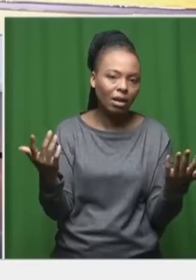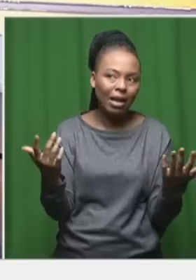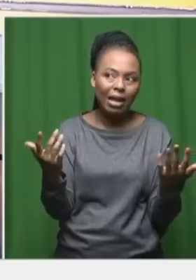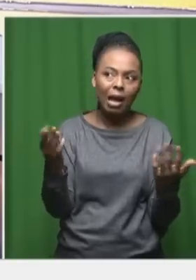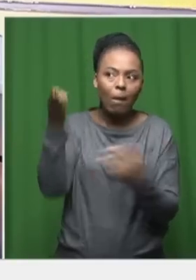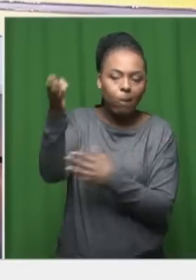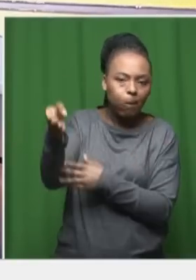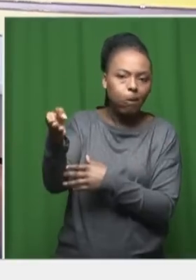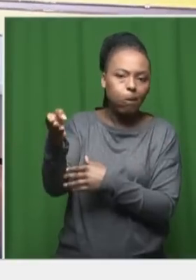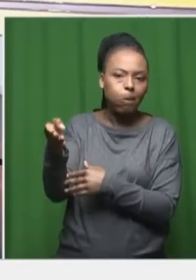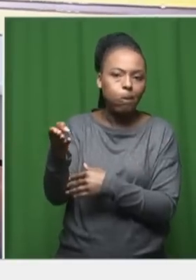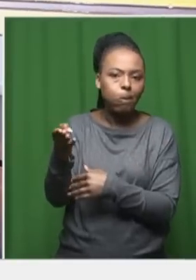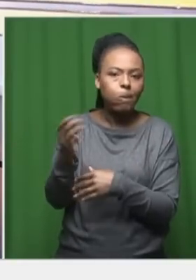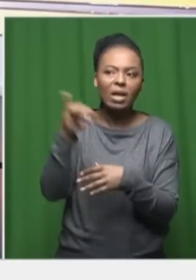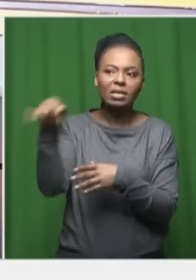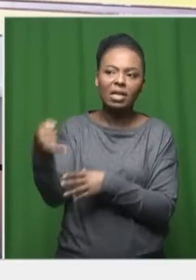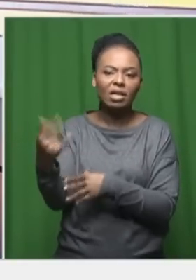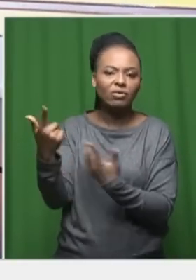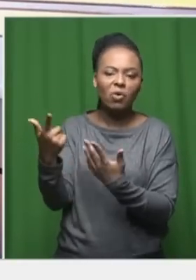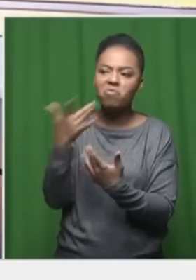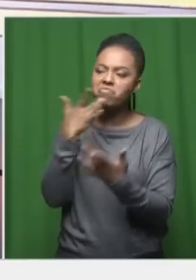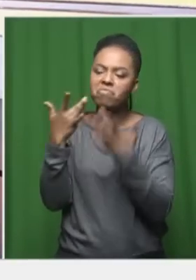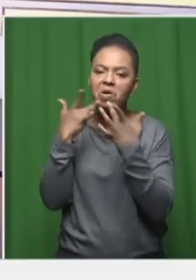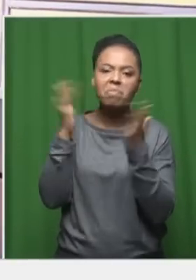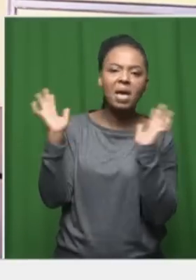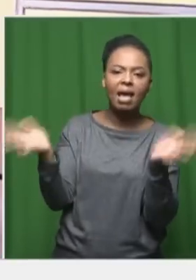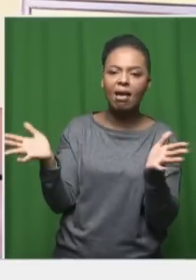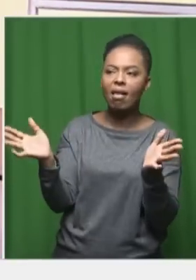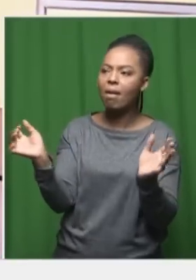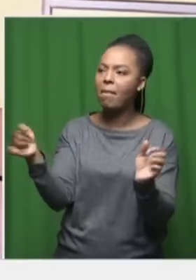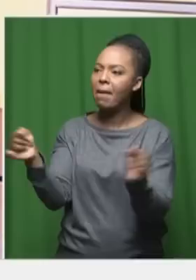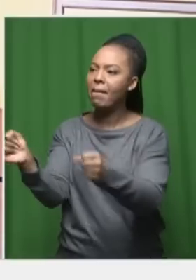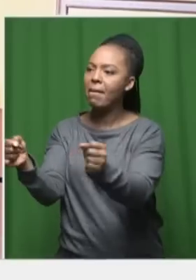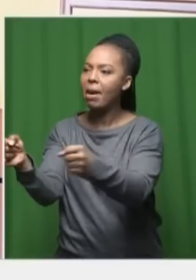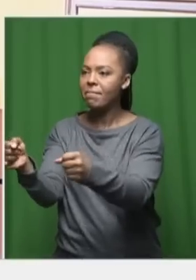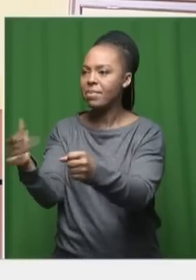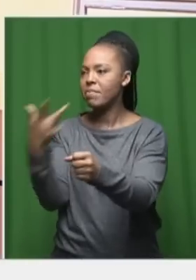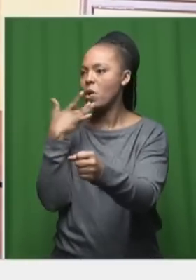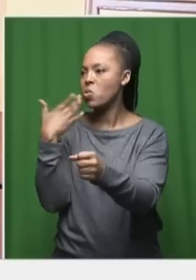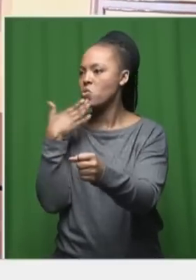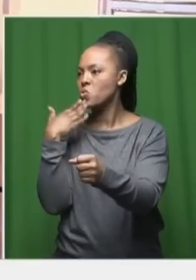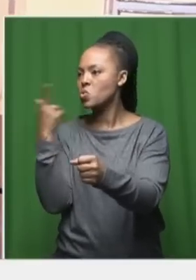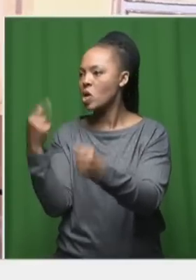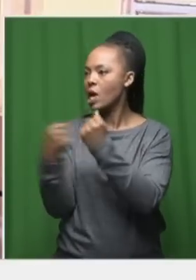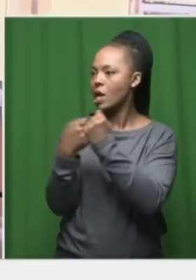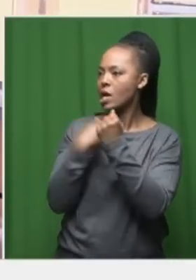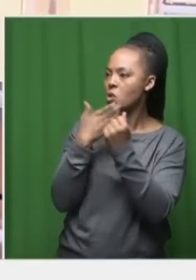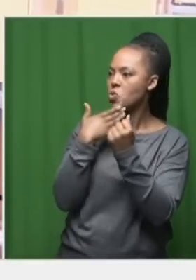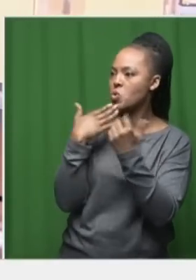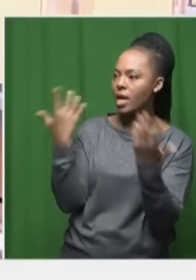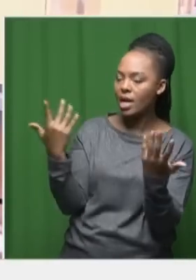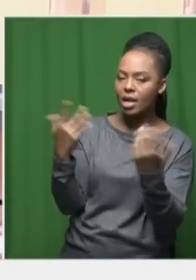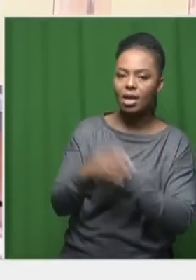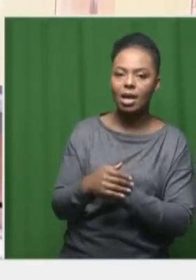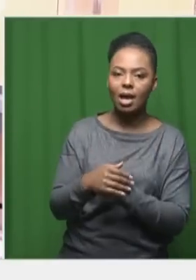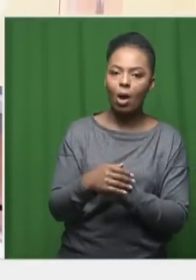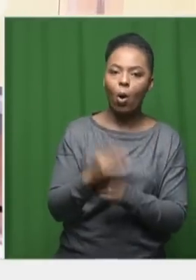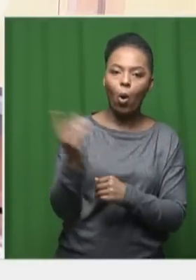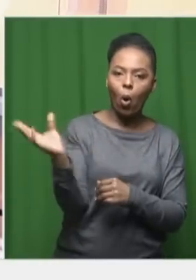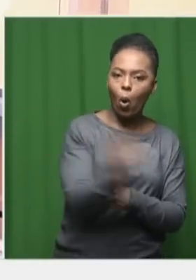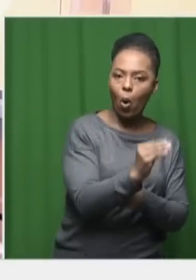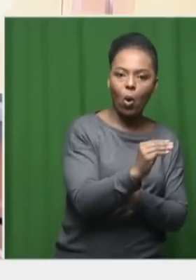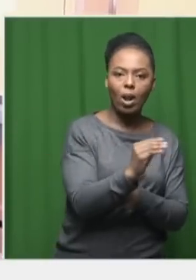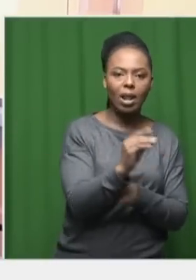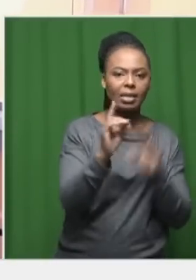there for patronage purposes, if you will. Because think about it. So for every portfolio, you have a minister at national